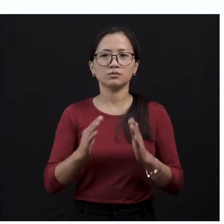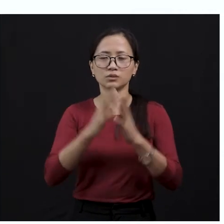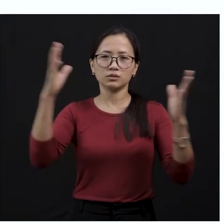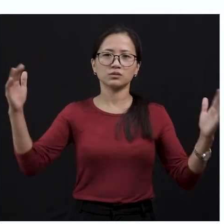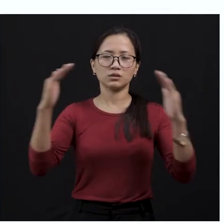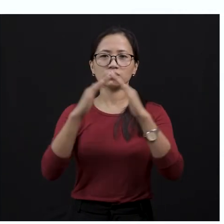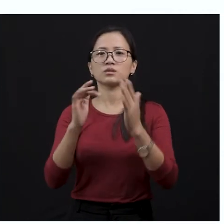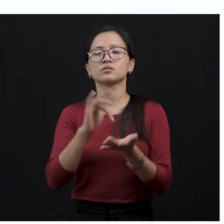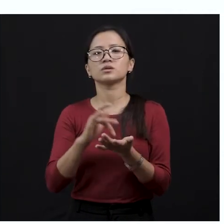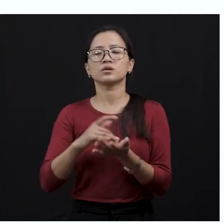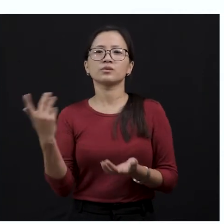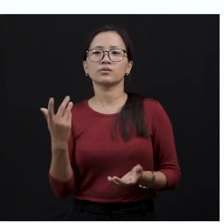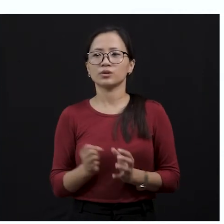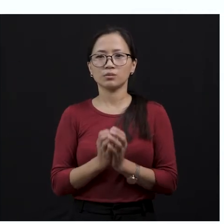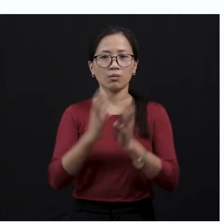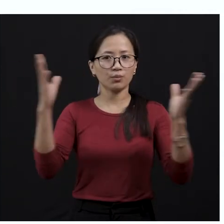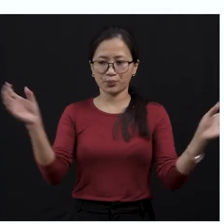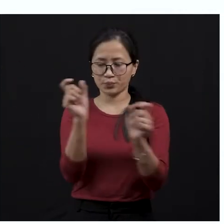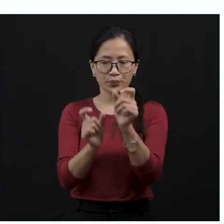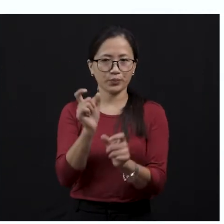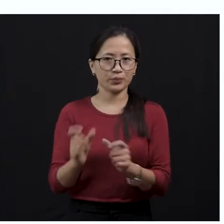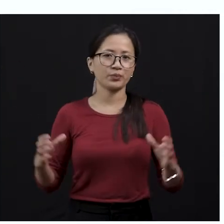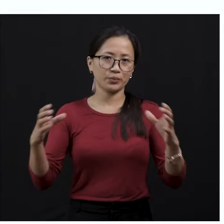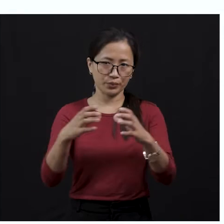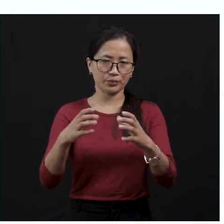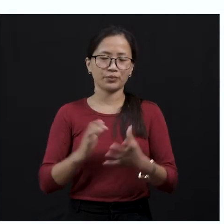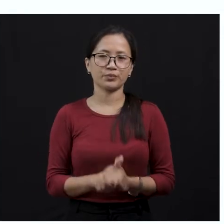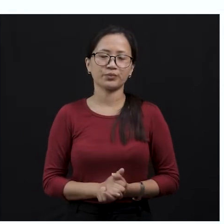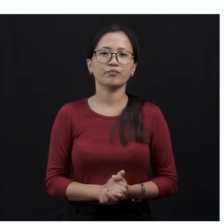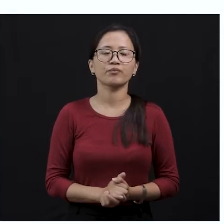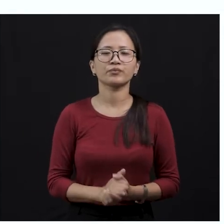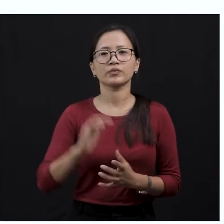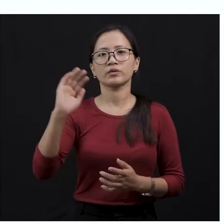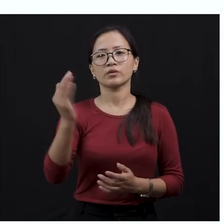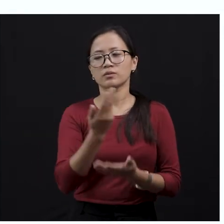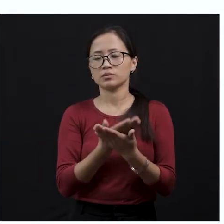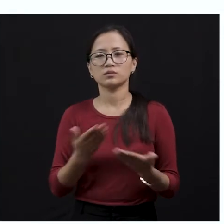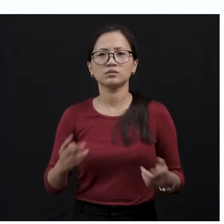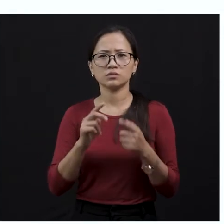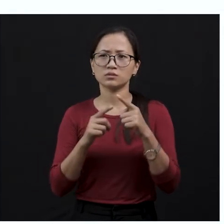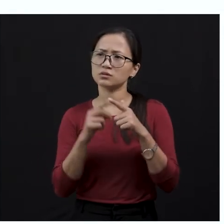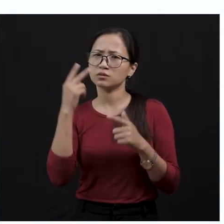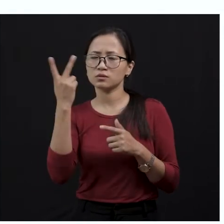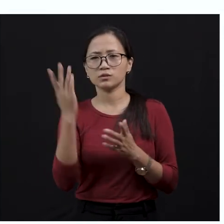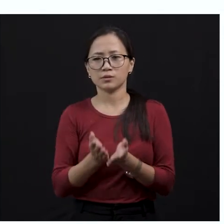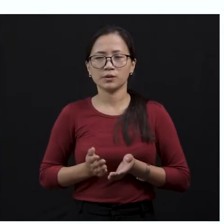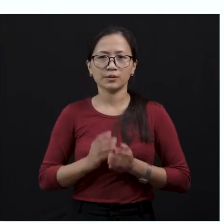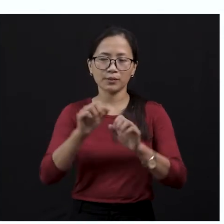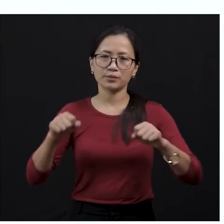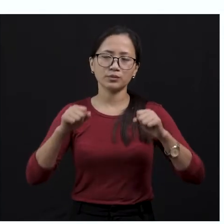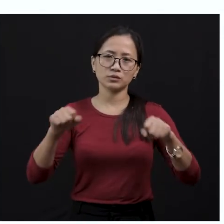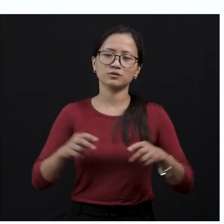is a place where more people gathered, right? And then some of them were traveling by boat for